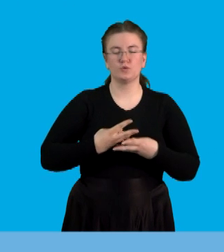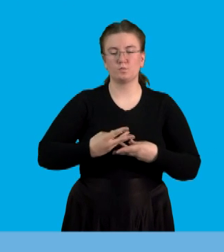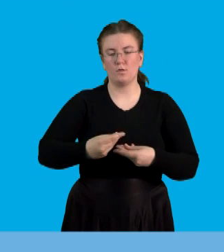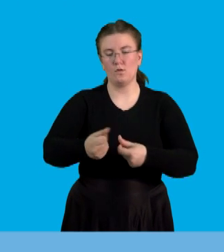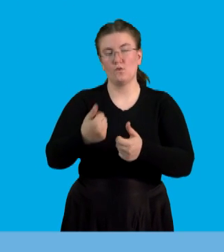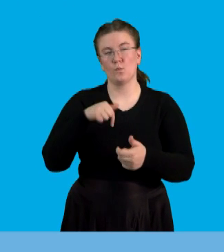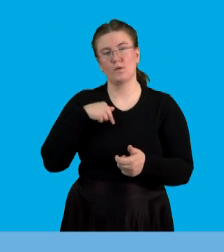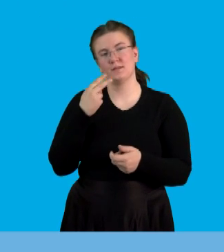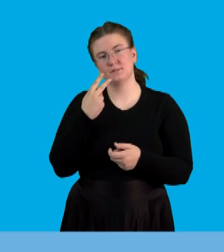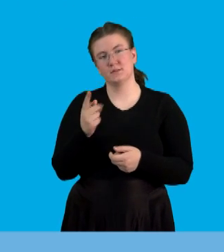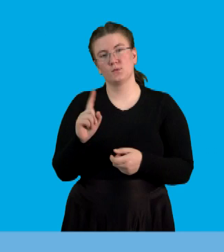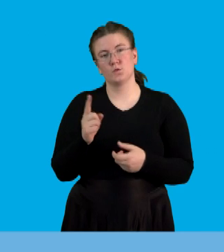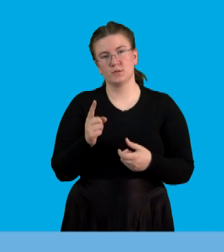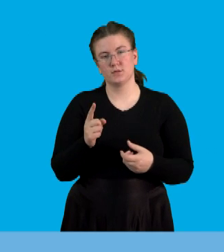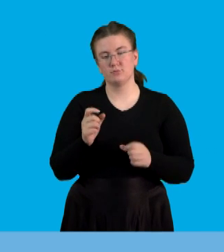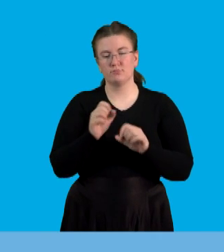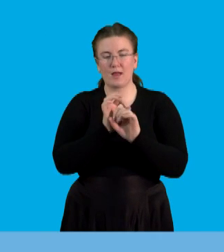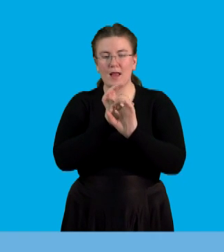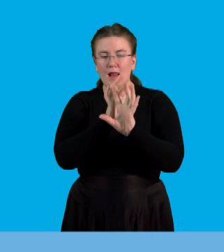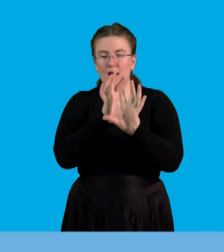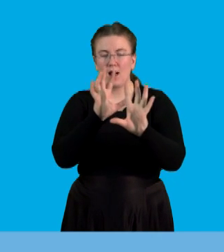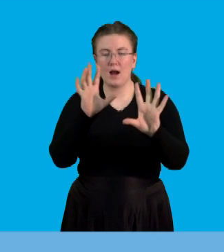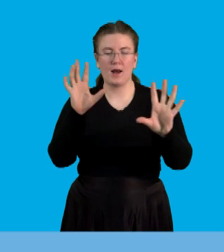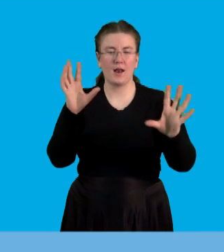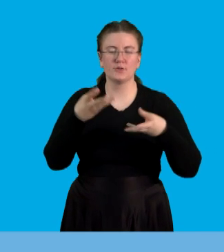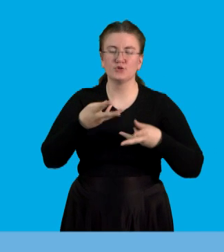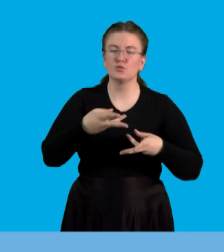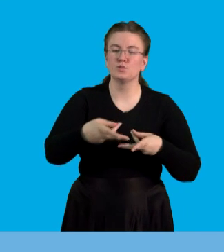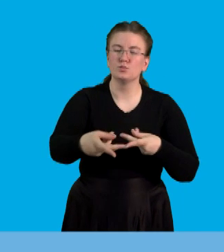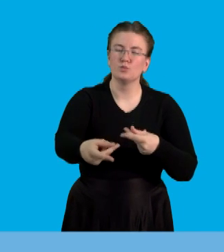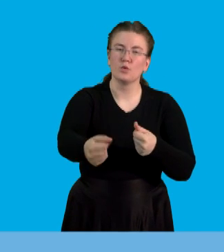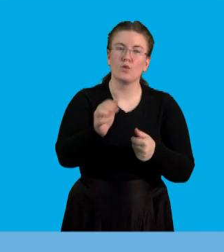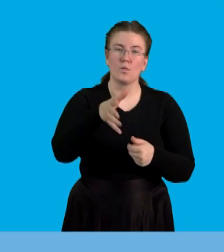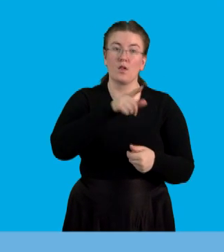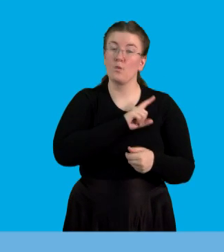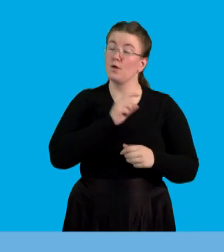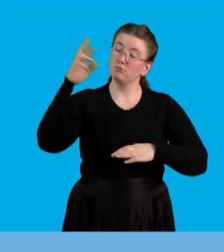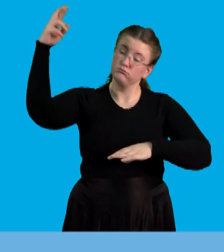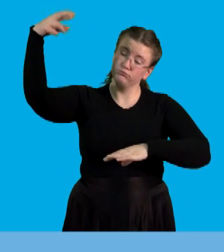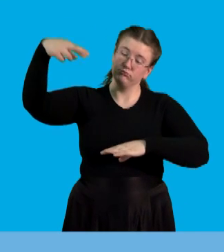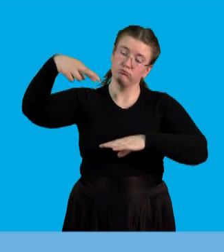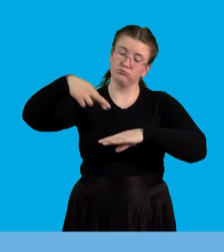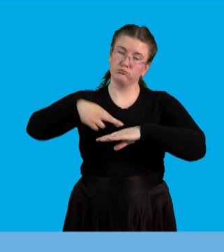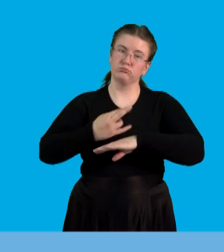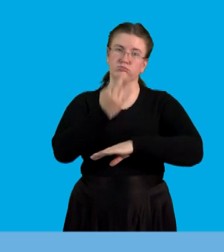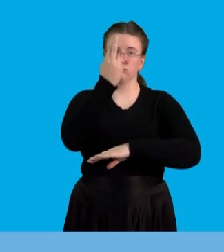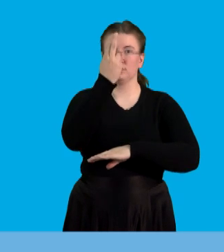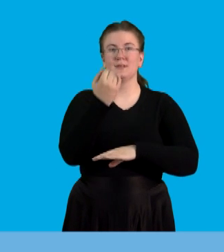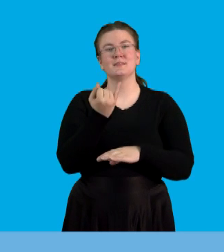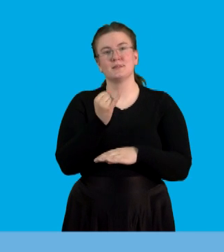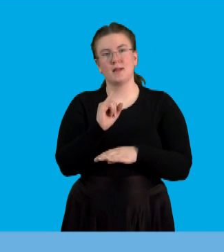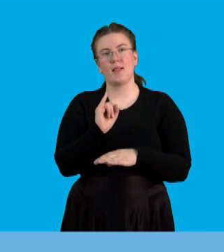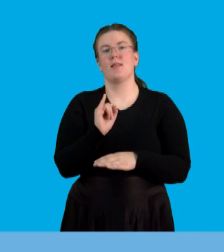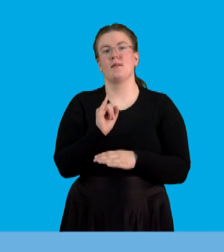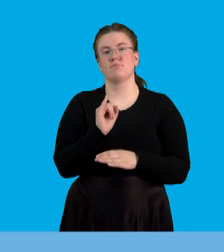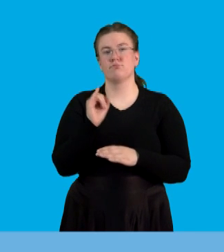a smooth surface, we are going to see a smooth image because those rays, when they are reflected, they